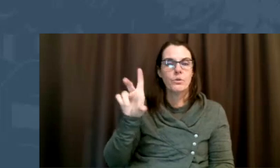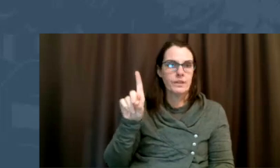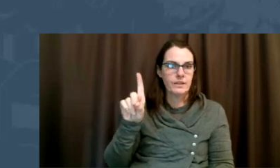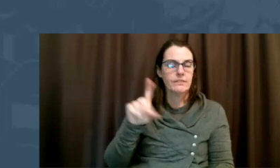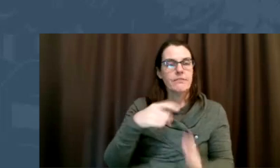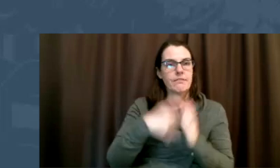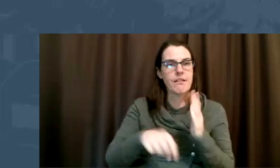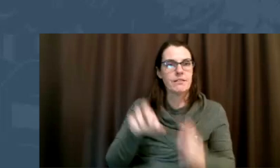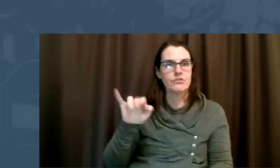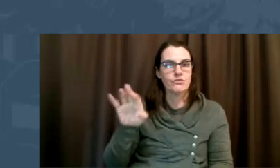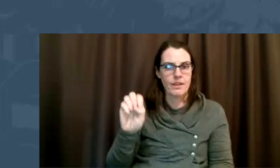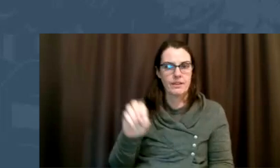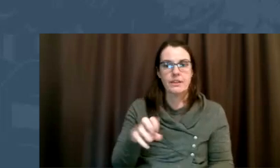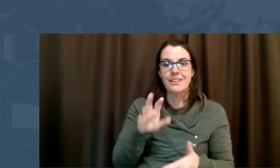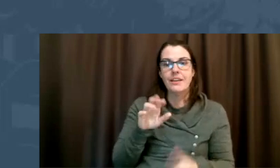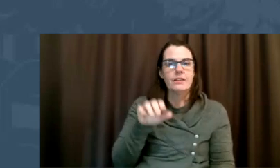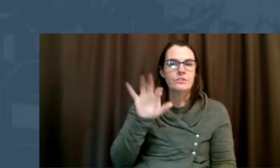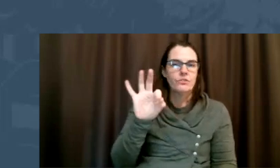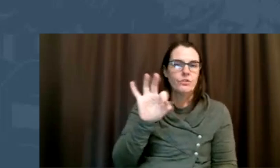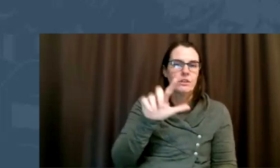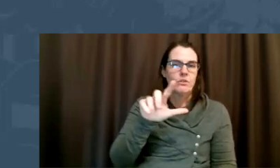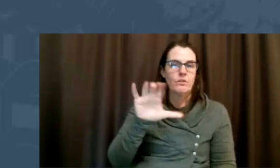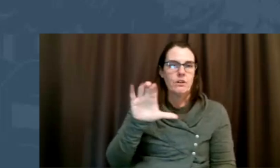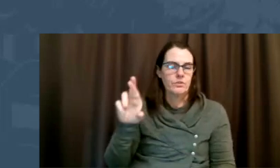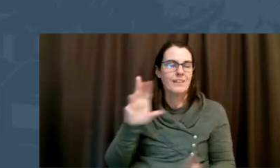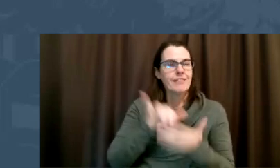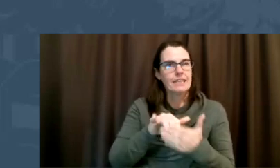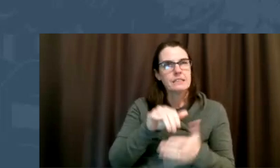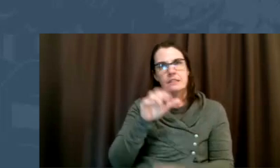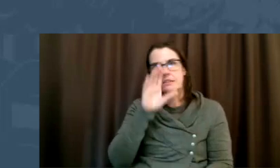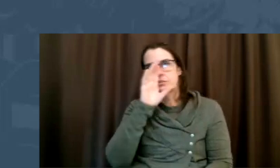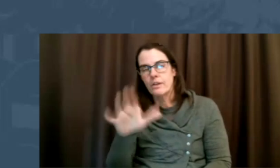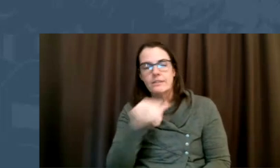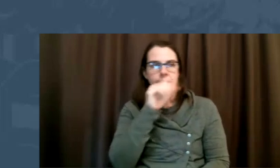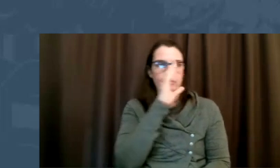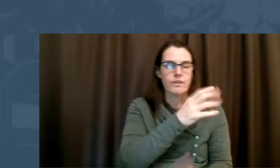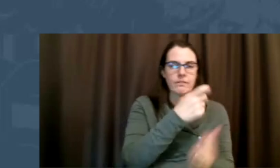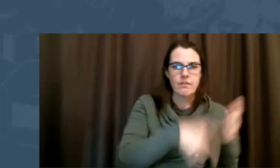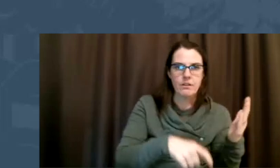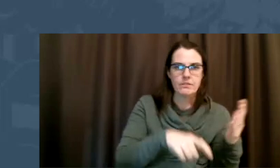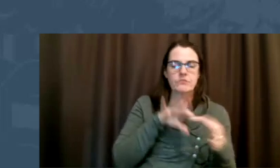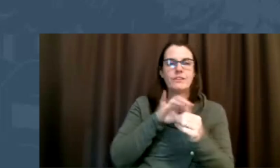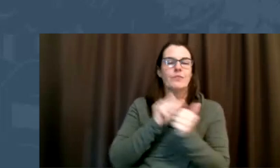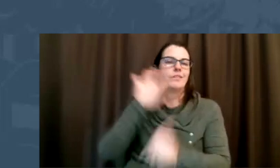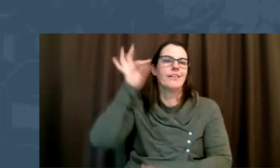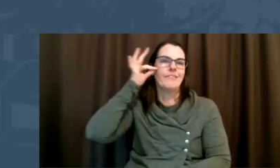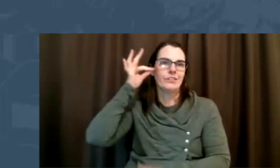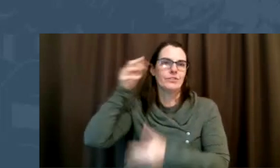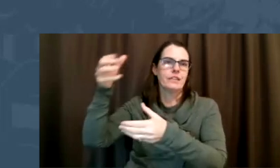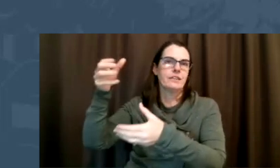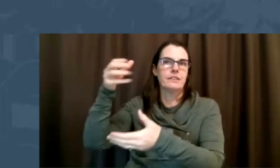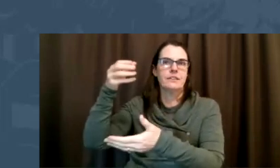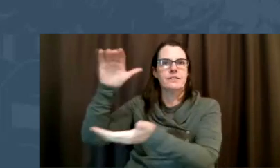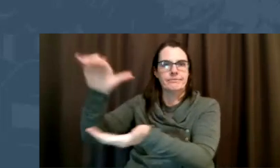the direct and indirect costs that are associated with a federally funded project. And basically what it does is it captures the